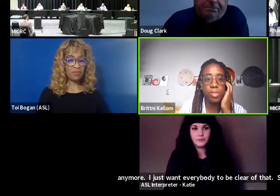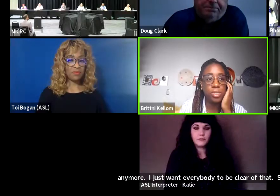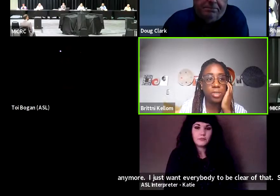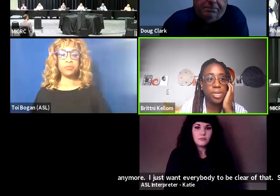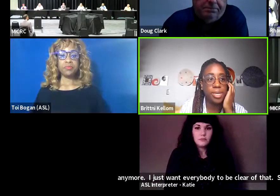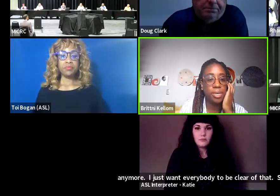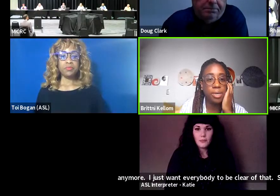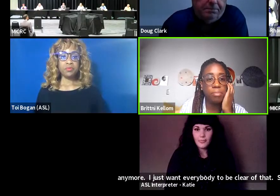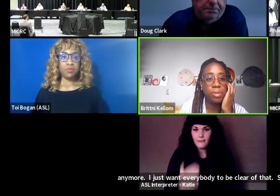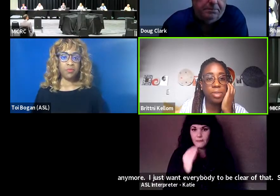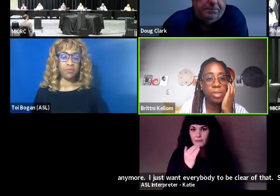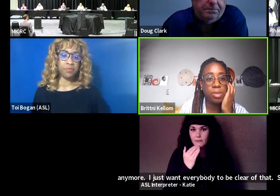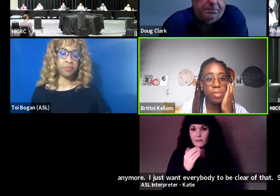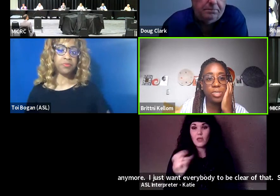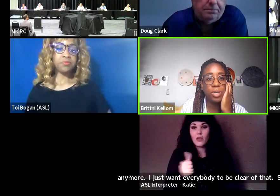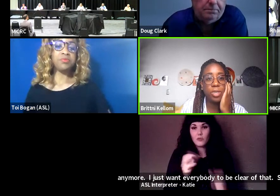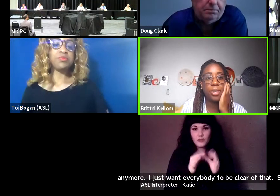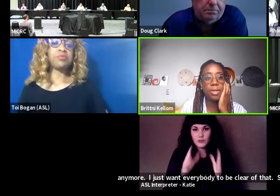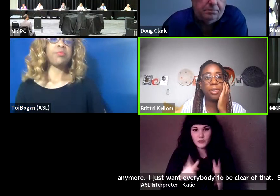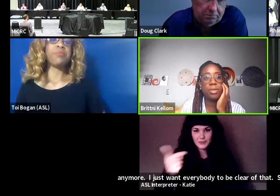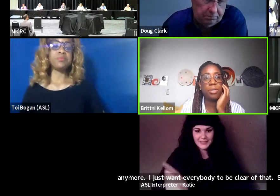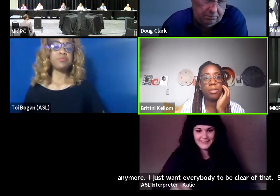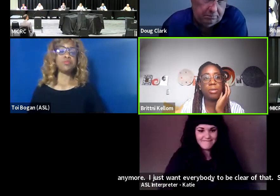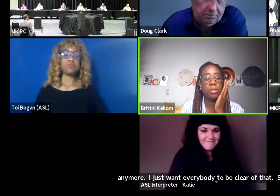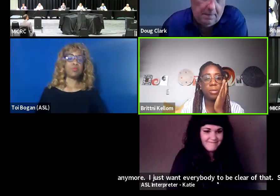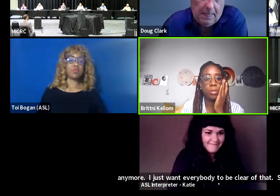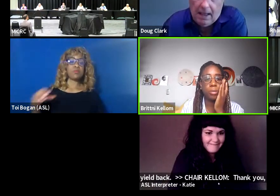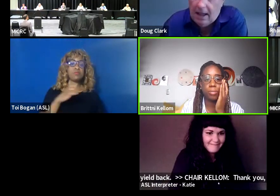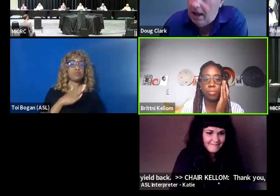Thank you, Commissioner Lang. Commissioner Clark.